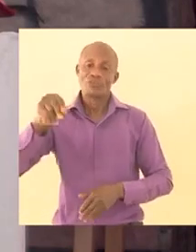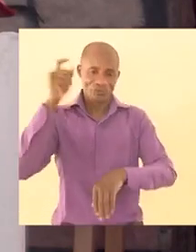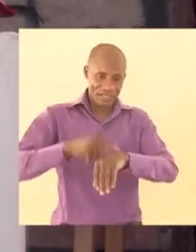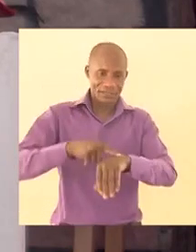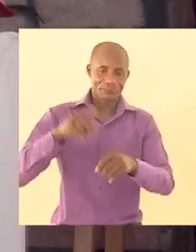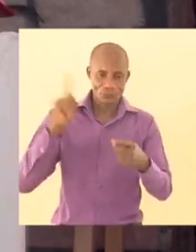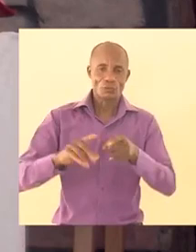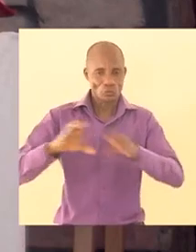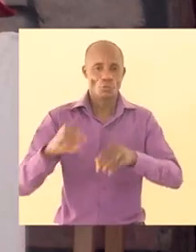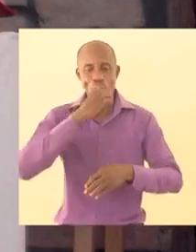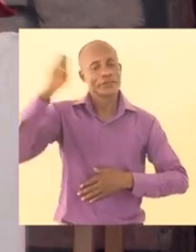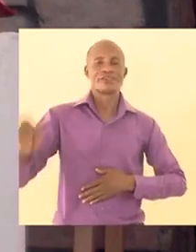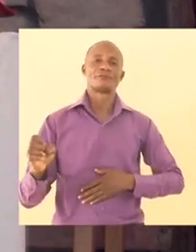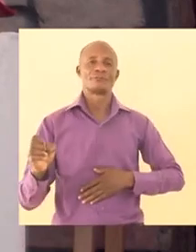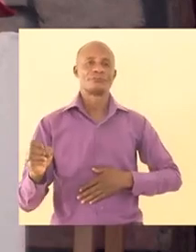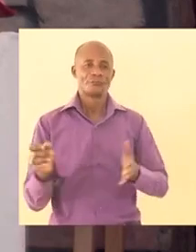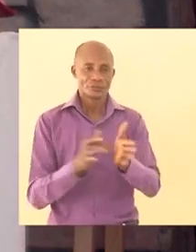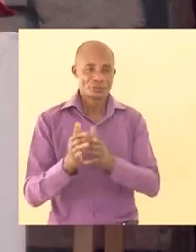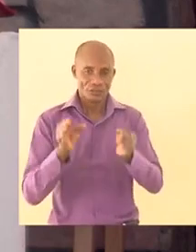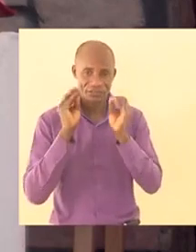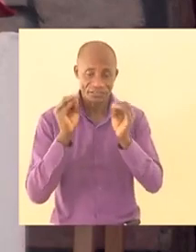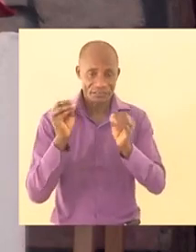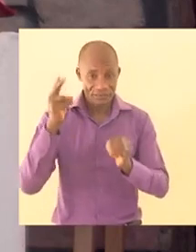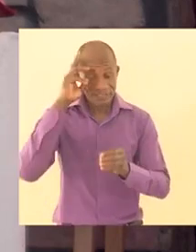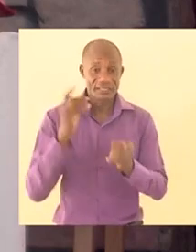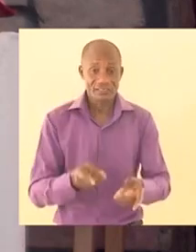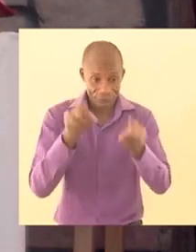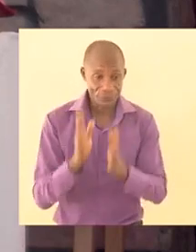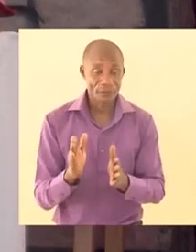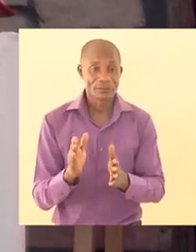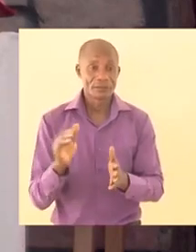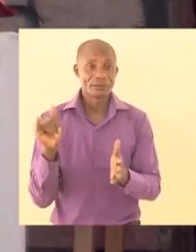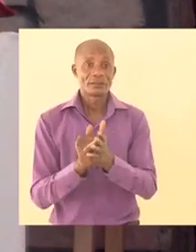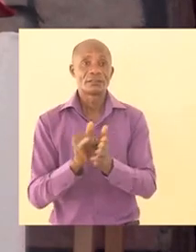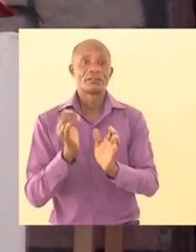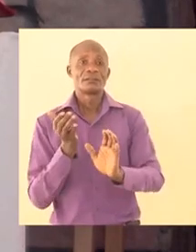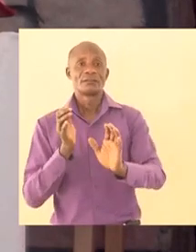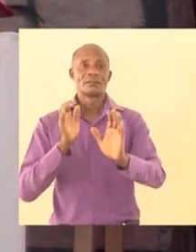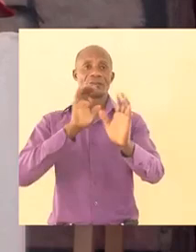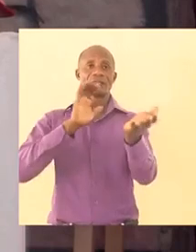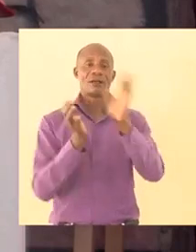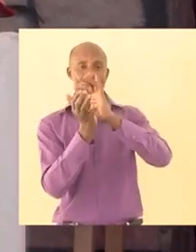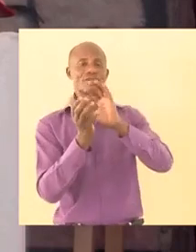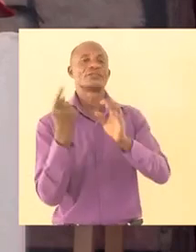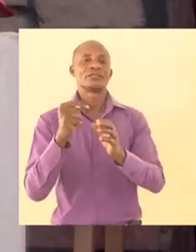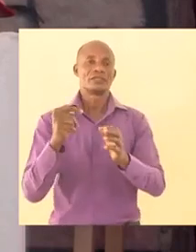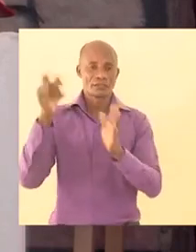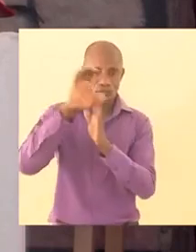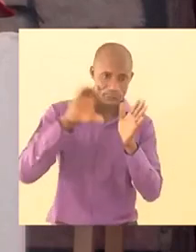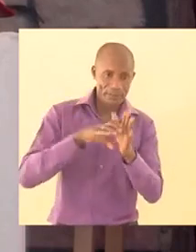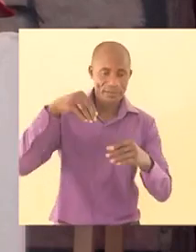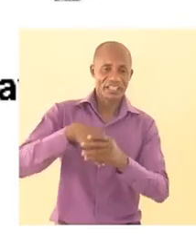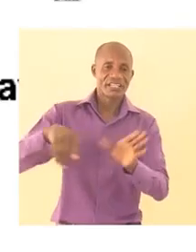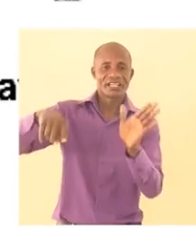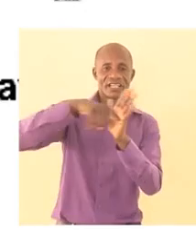what the new law binds us to. Jesus teaches his followers that approaching the commandments in a negative way leads